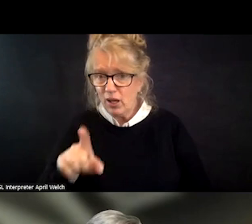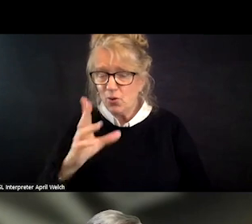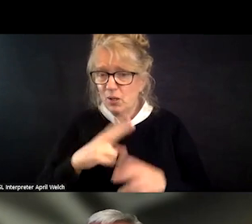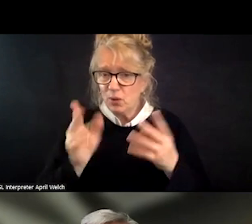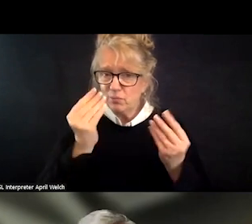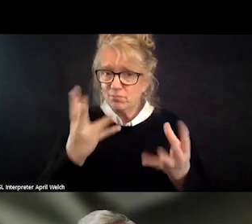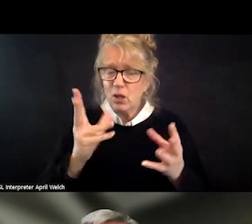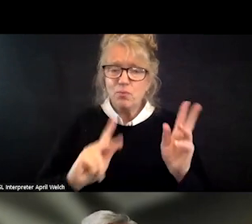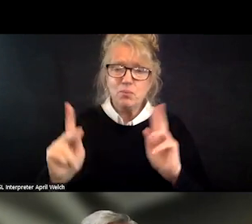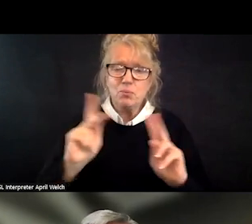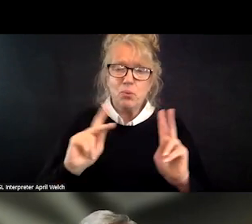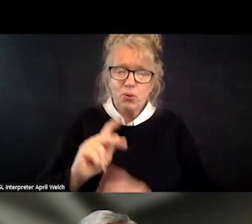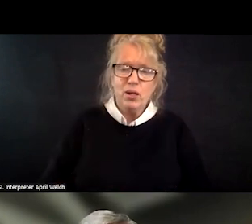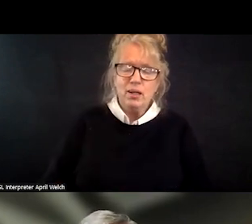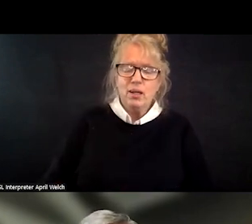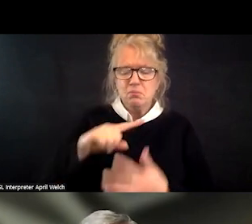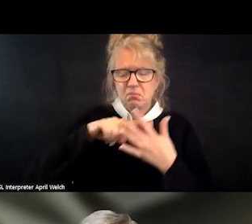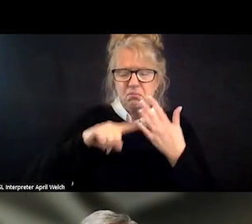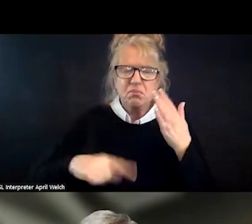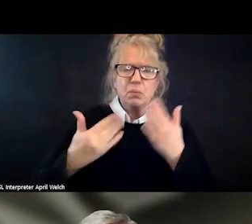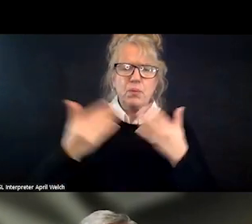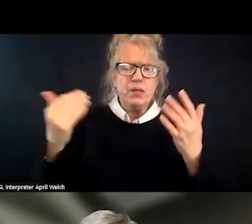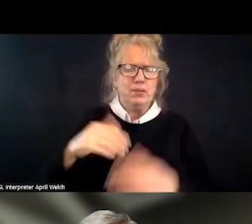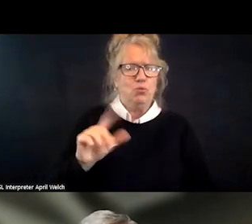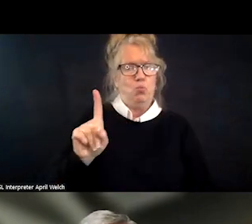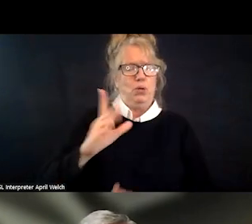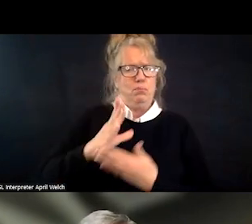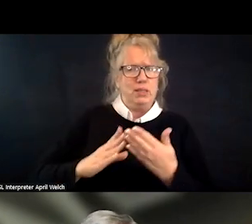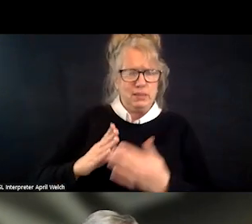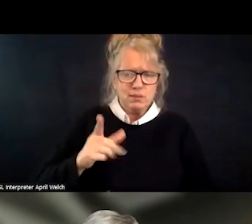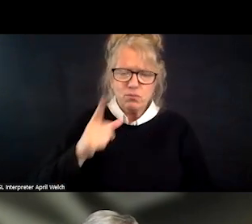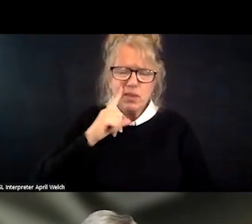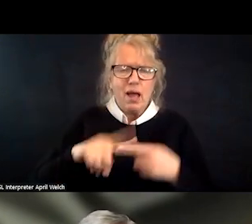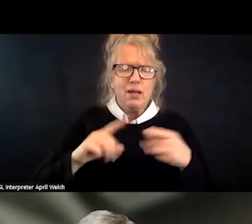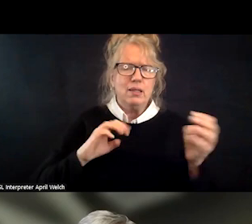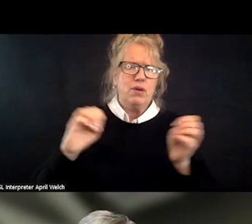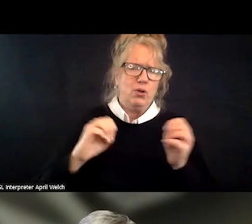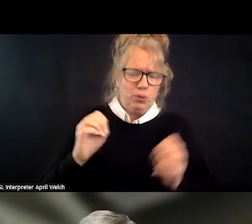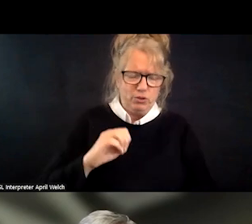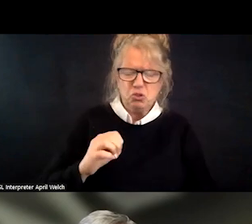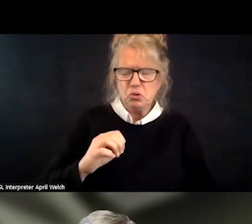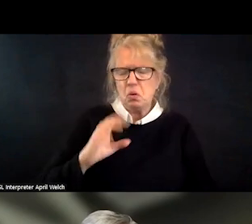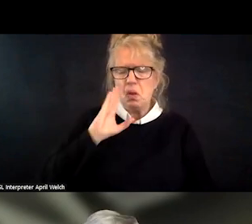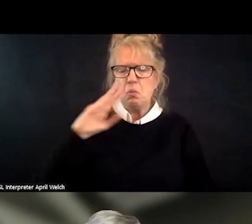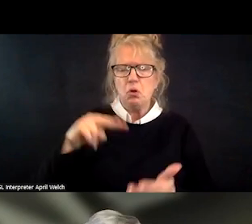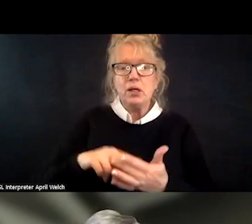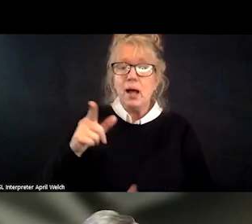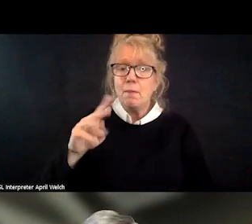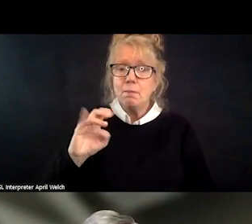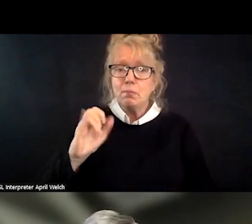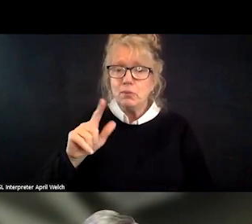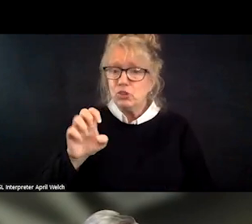know a couple of the things. This is just one piece of the evaluation that it will be looking at. Michelle, can you do